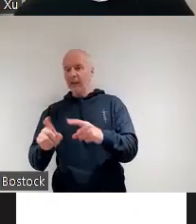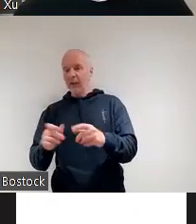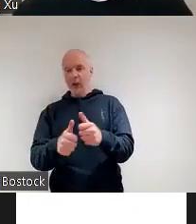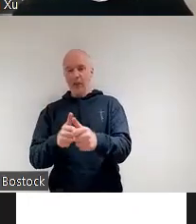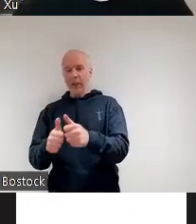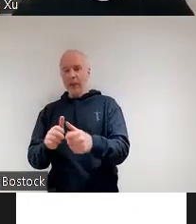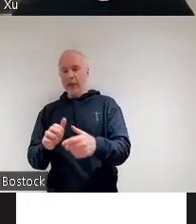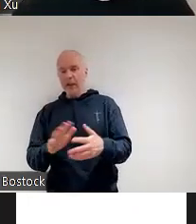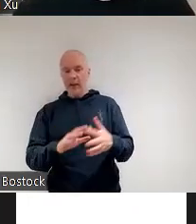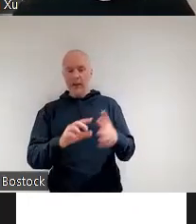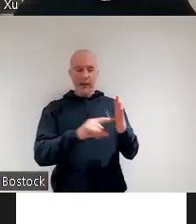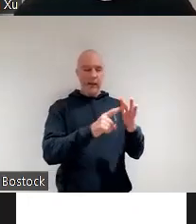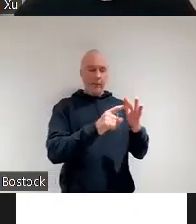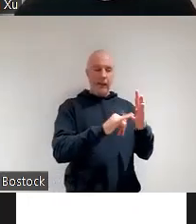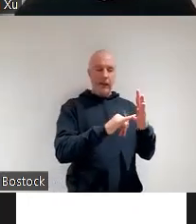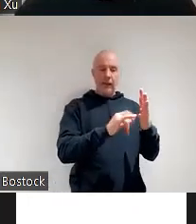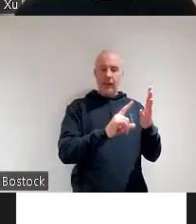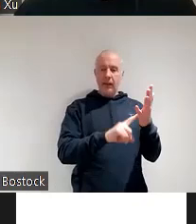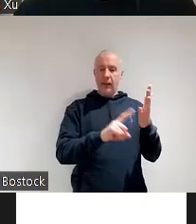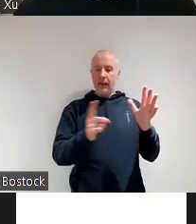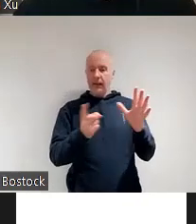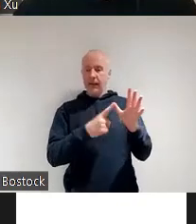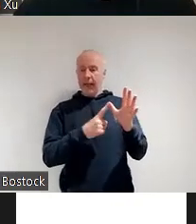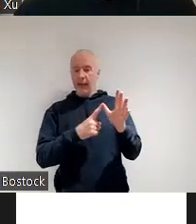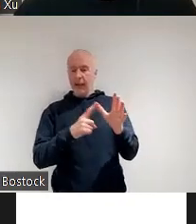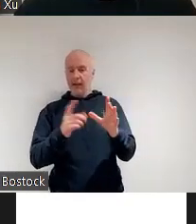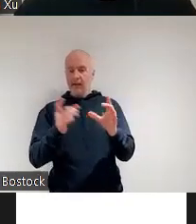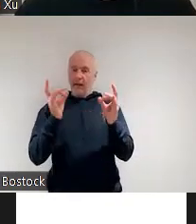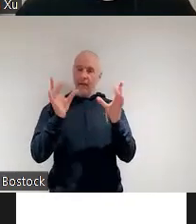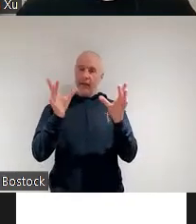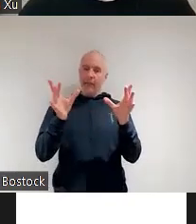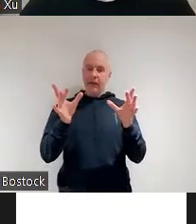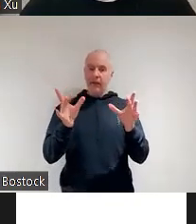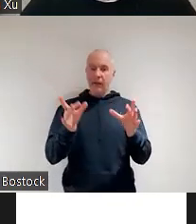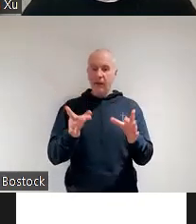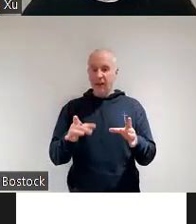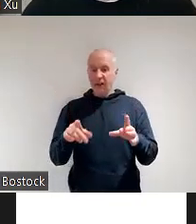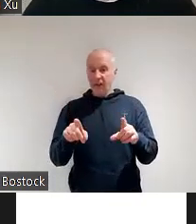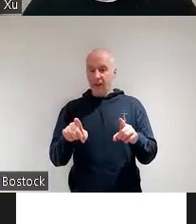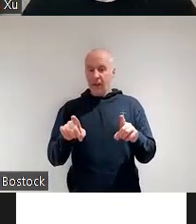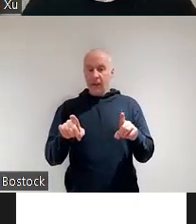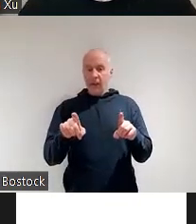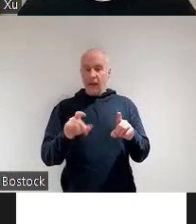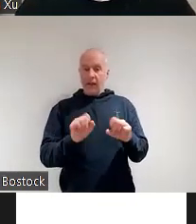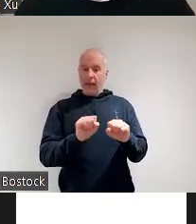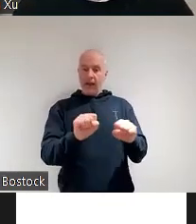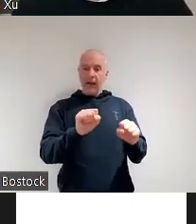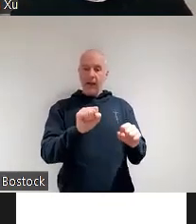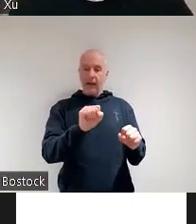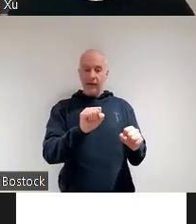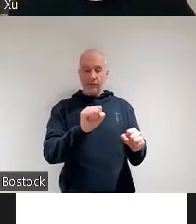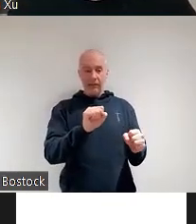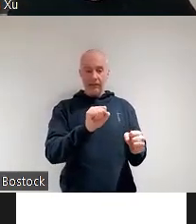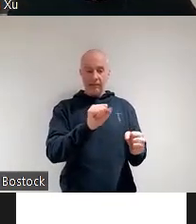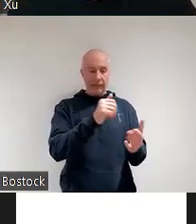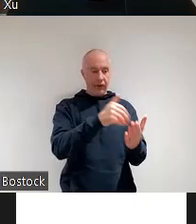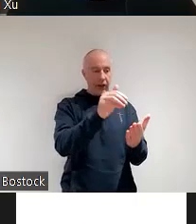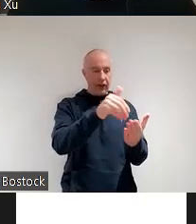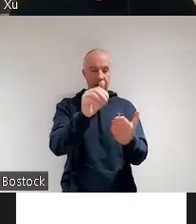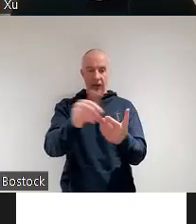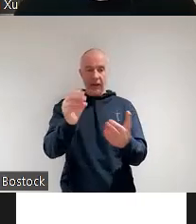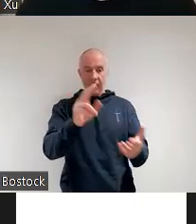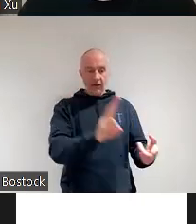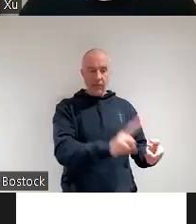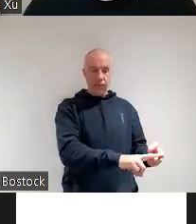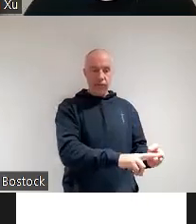like Tesla, obviously, is something very, very famous and well known, and their sales has been leading ahead of many other